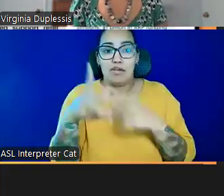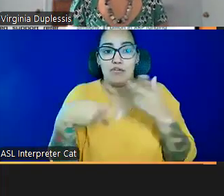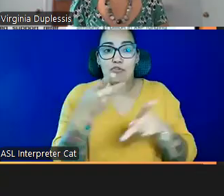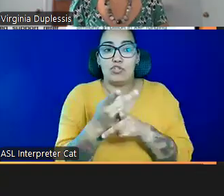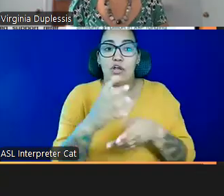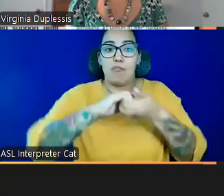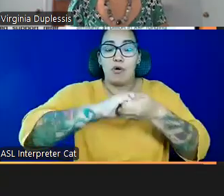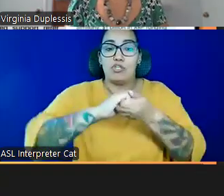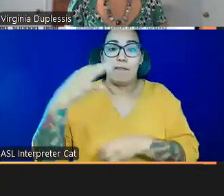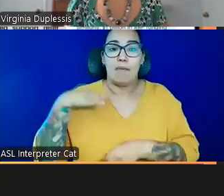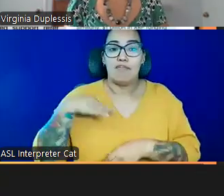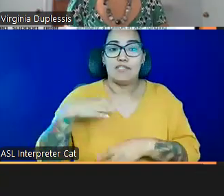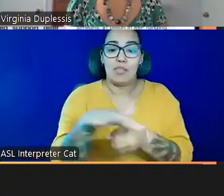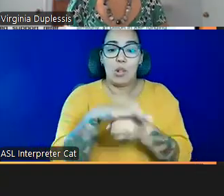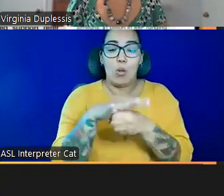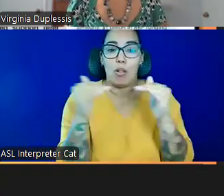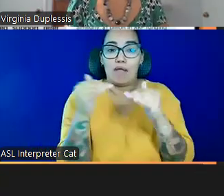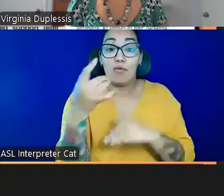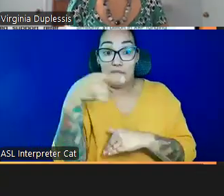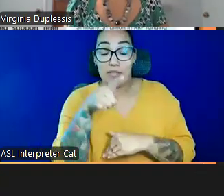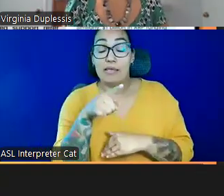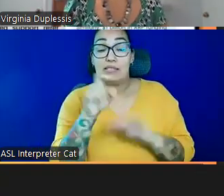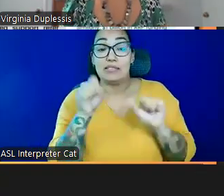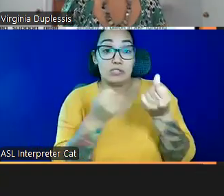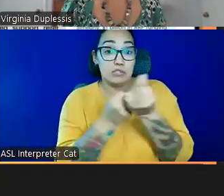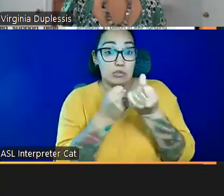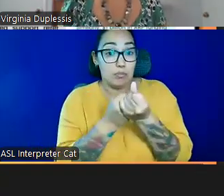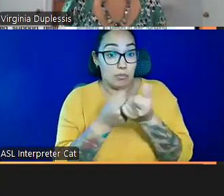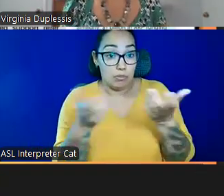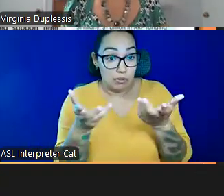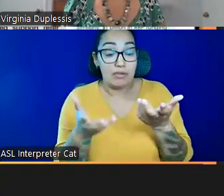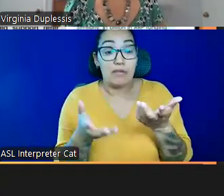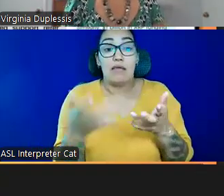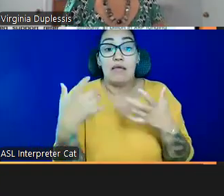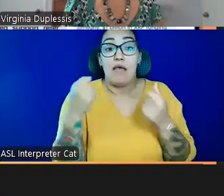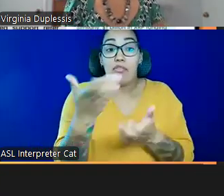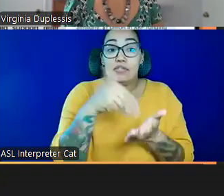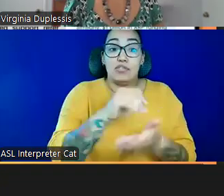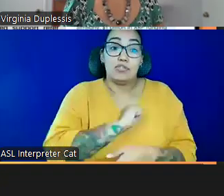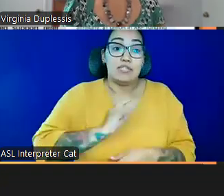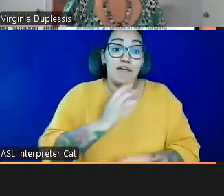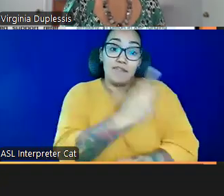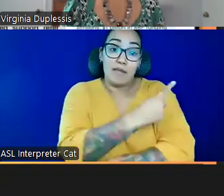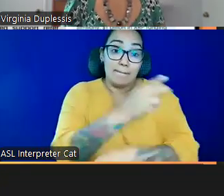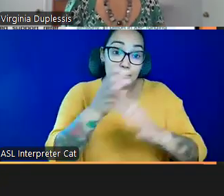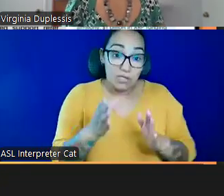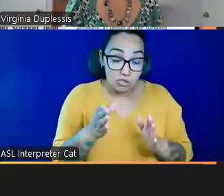at the local level. These partnership benefits can support health center staff and patients, and